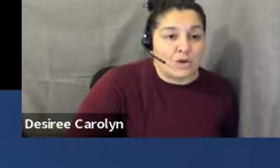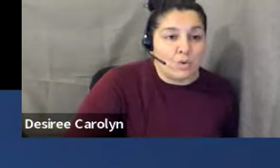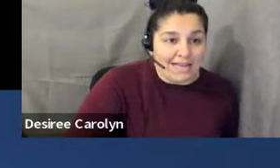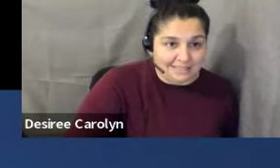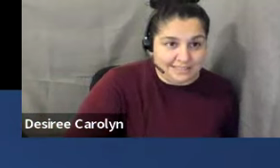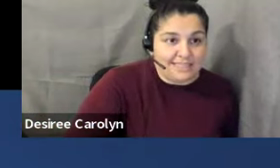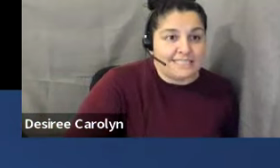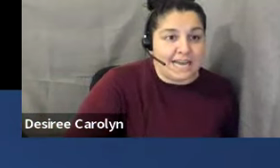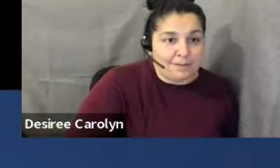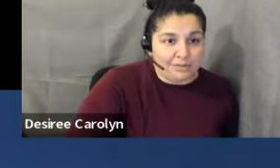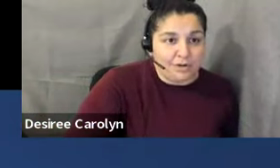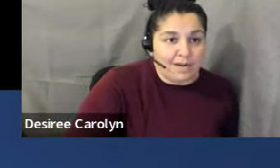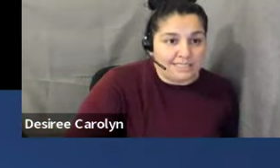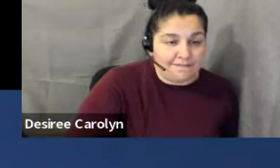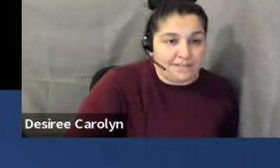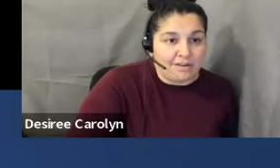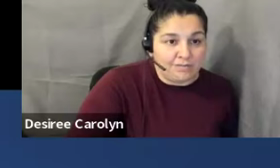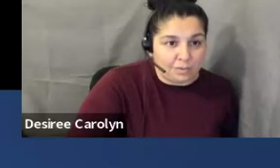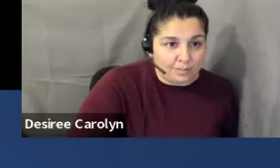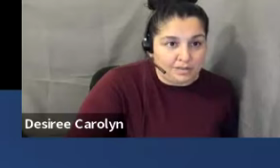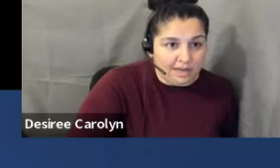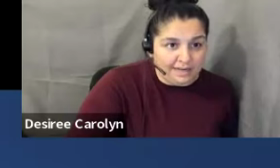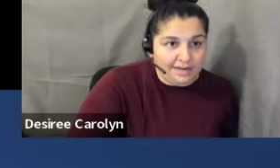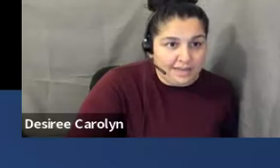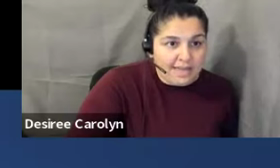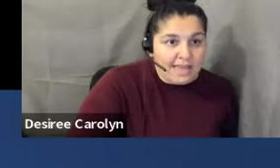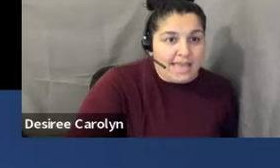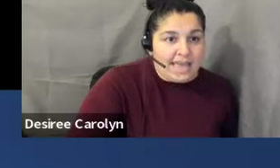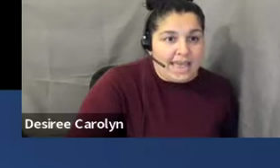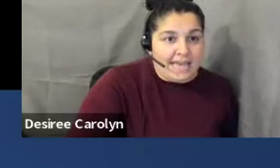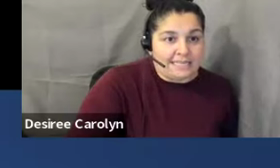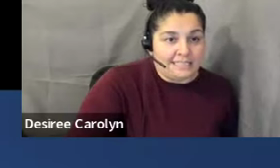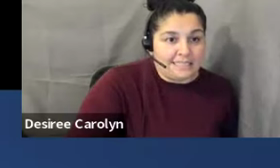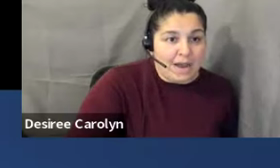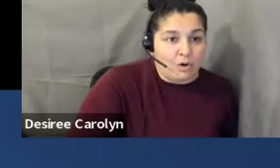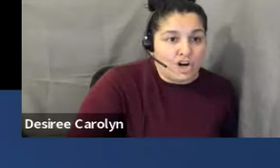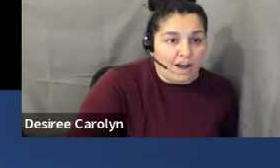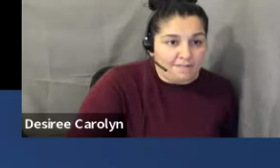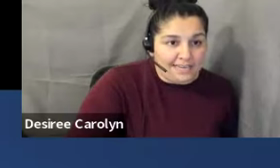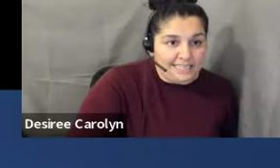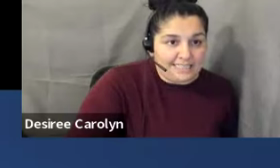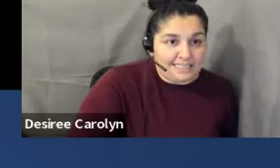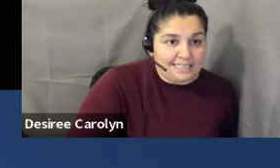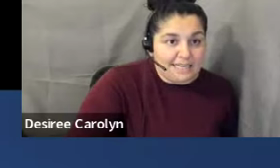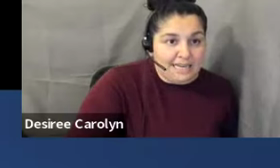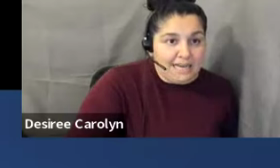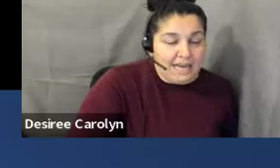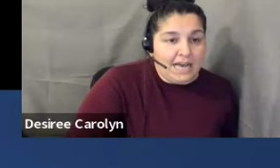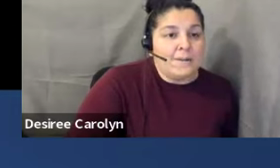a request. They type in a request, they fill out a form online, and our office,